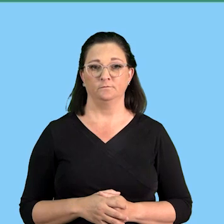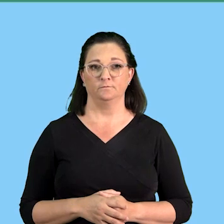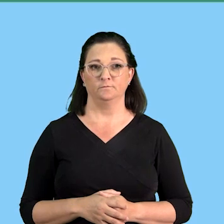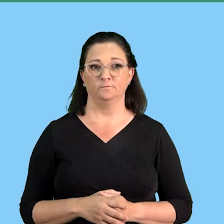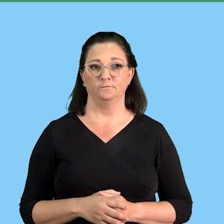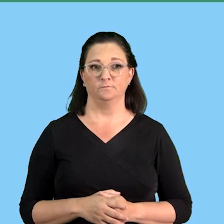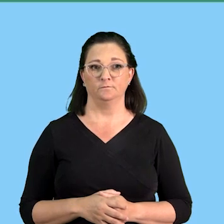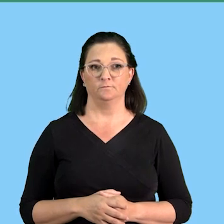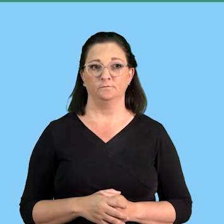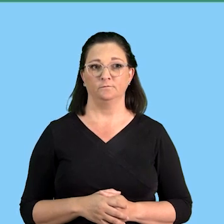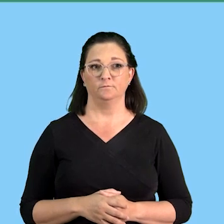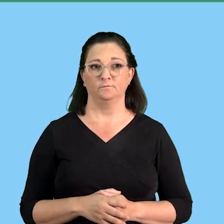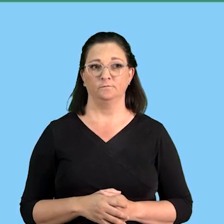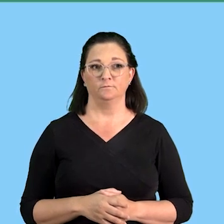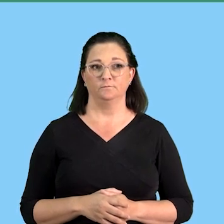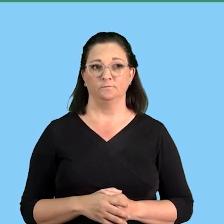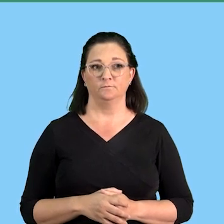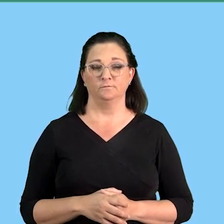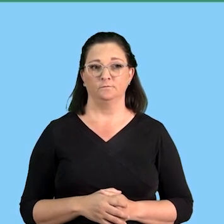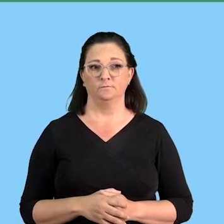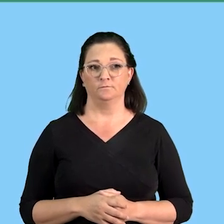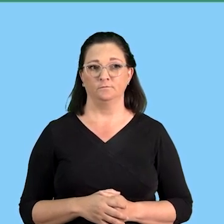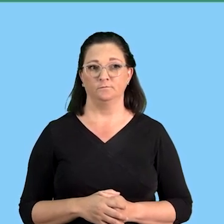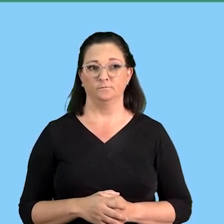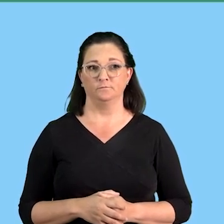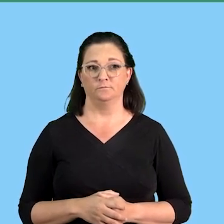change to